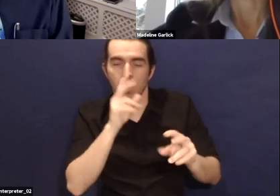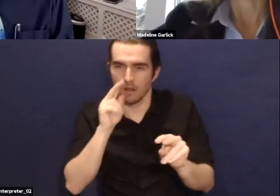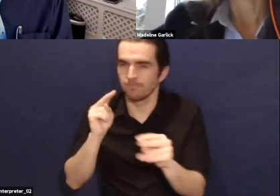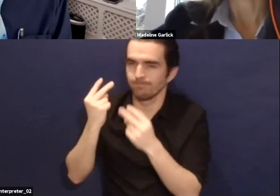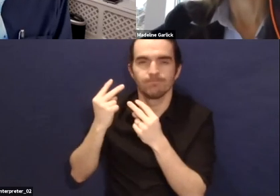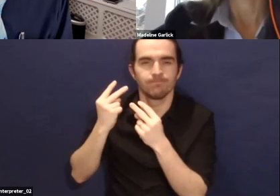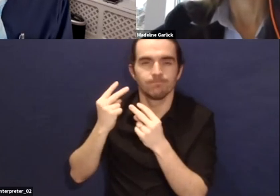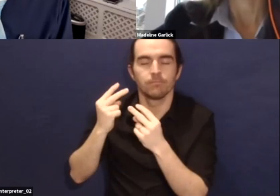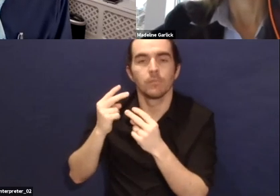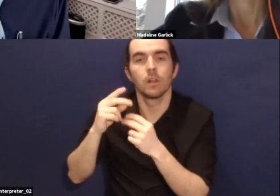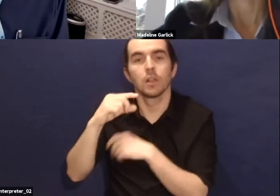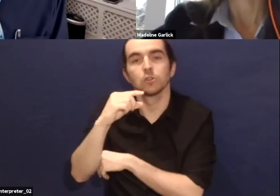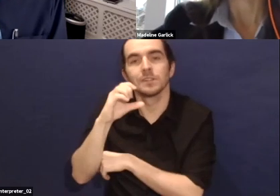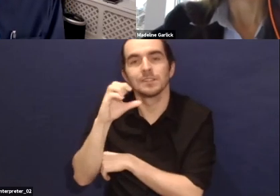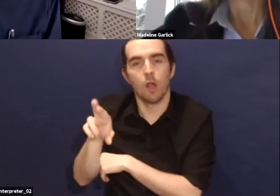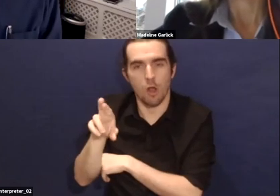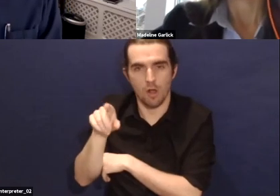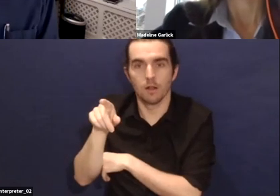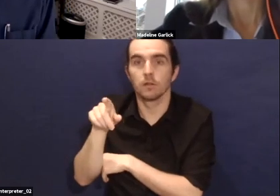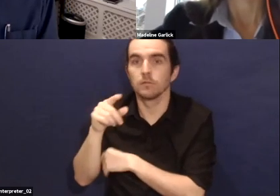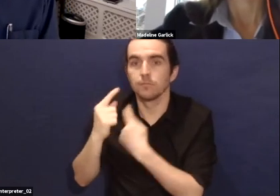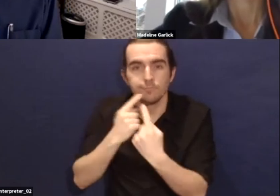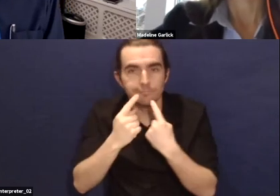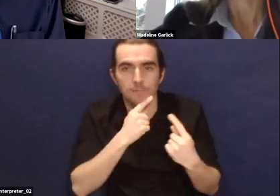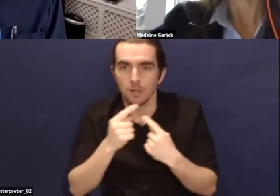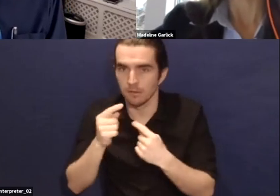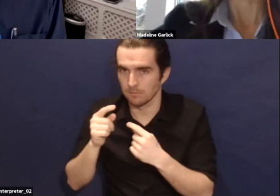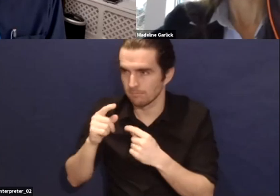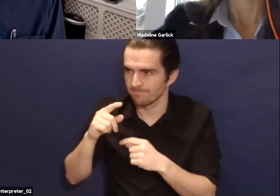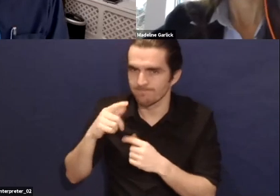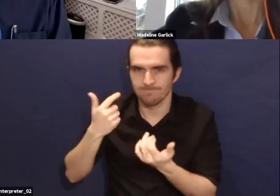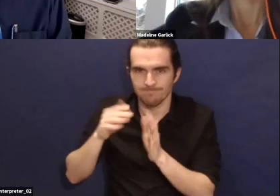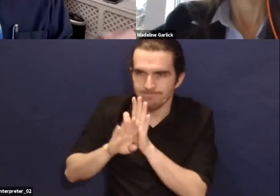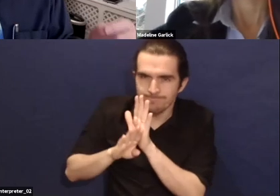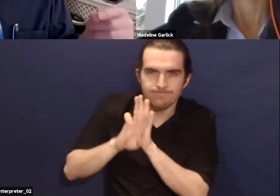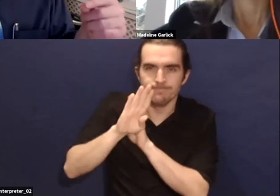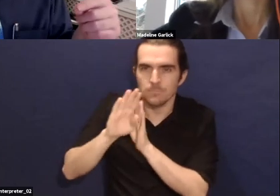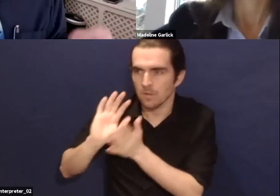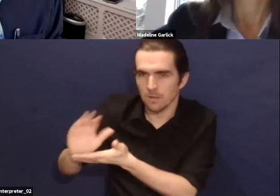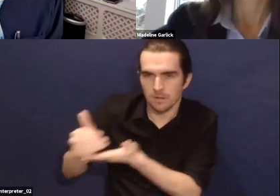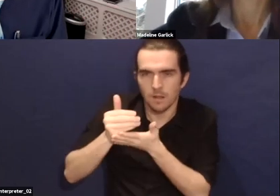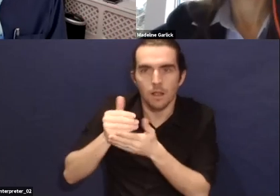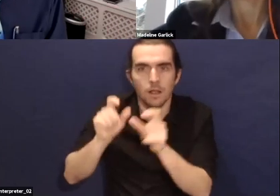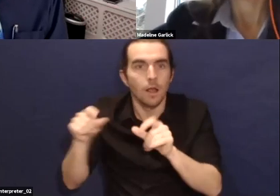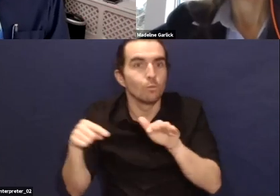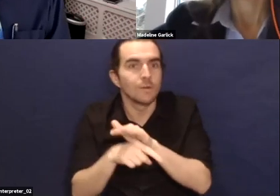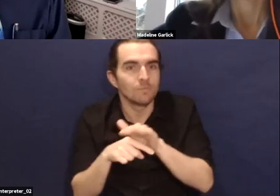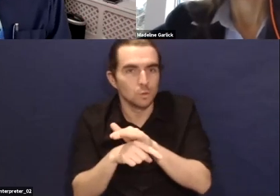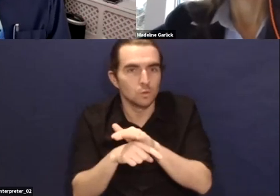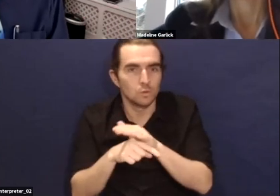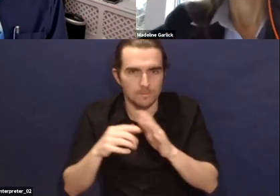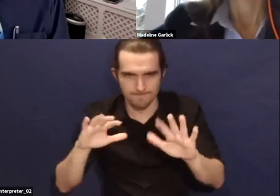refugees and other persons concerned to UNHCR are living amongst host communities, then